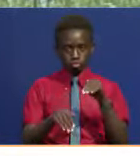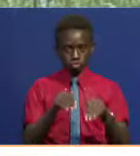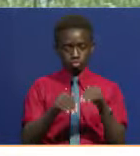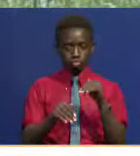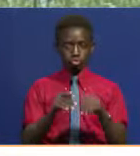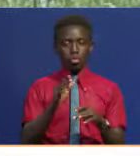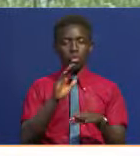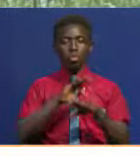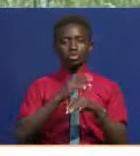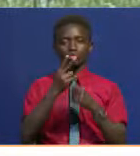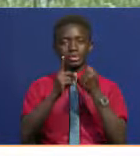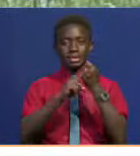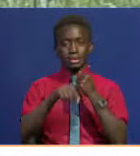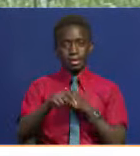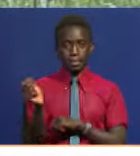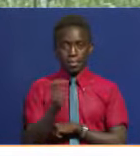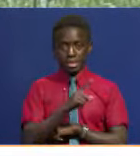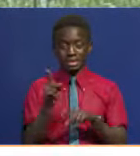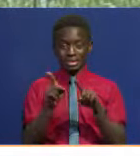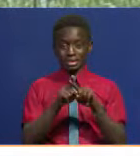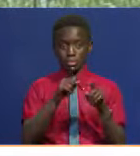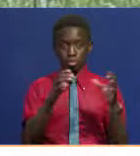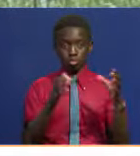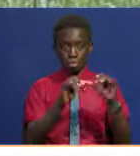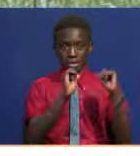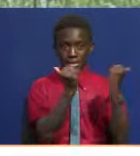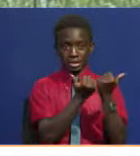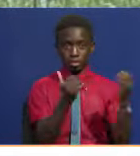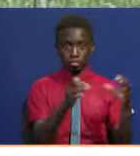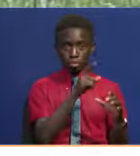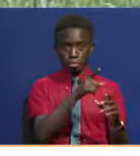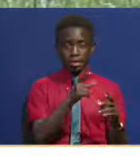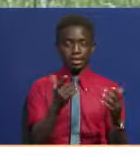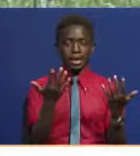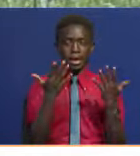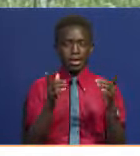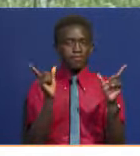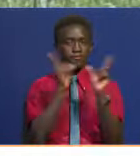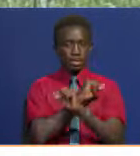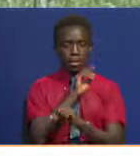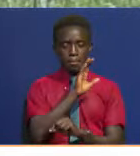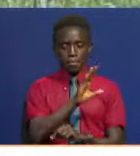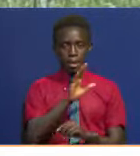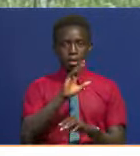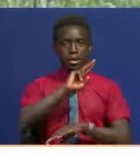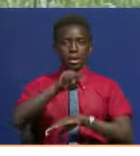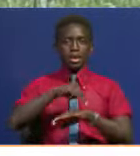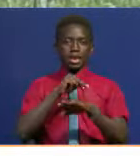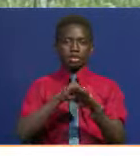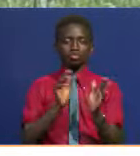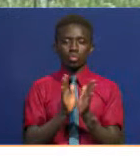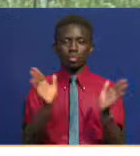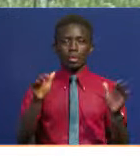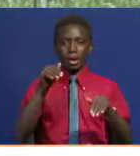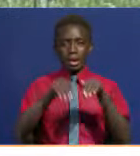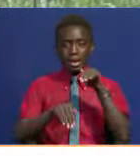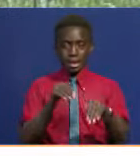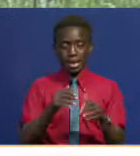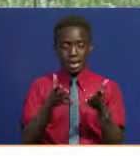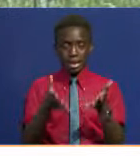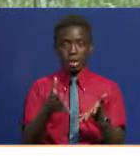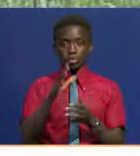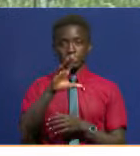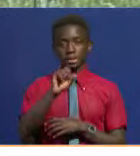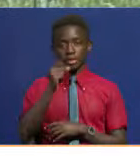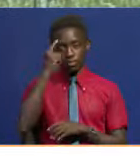on 26th of this month as the agency wraps up its nationwide elections. Agriculture Cabinet Secretary Mithika